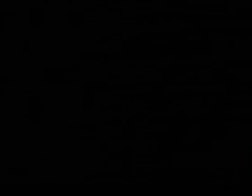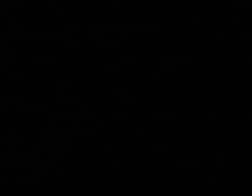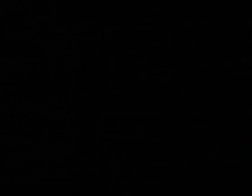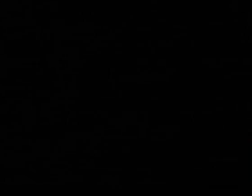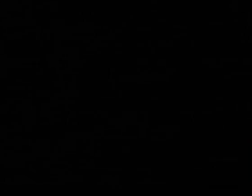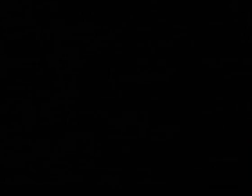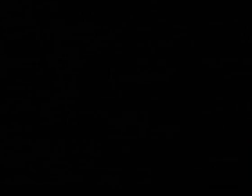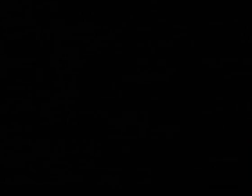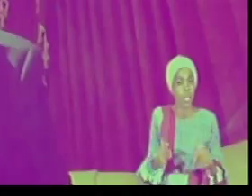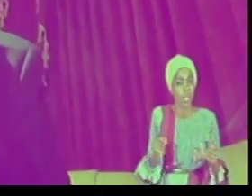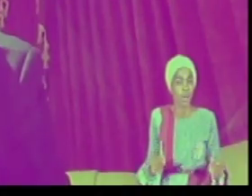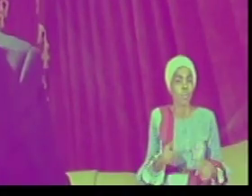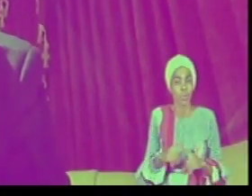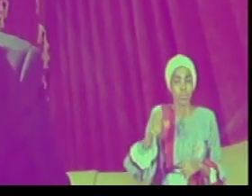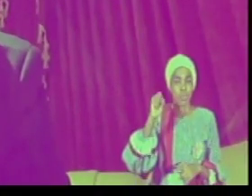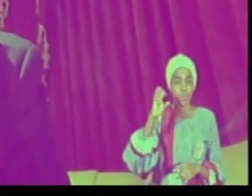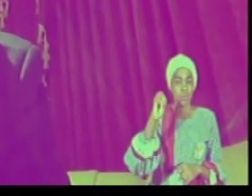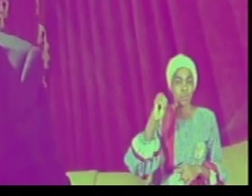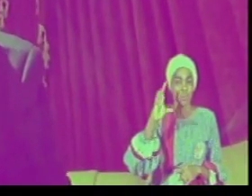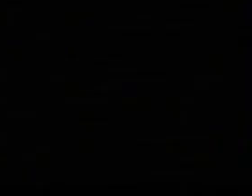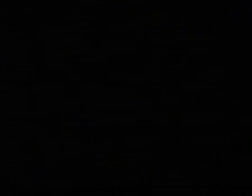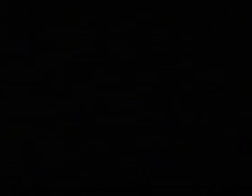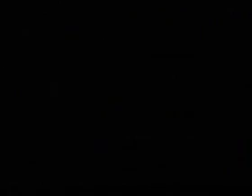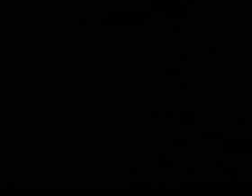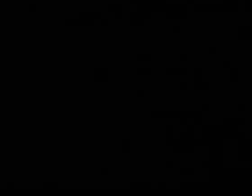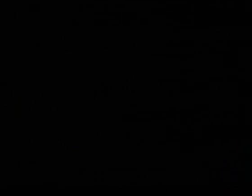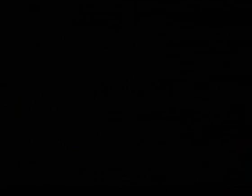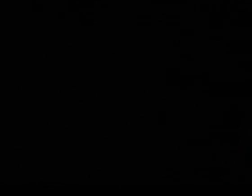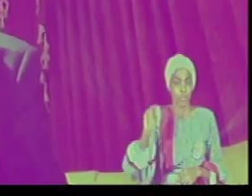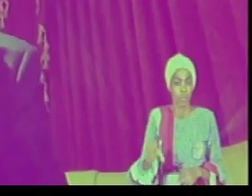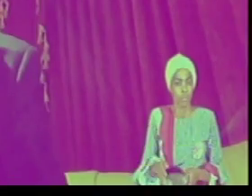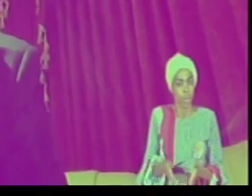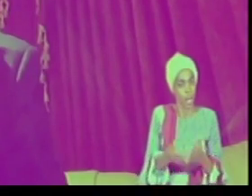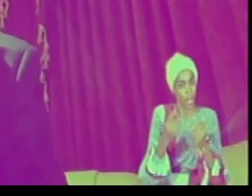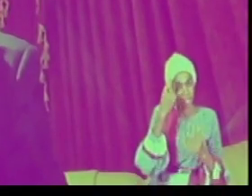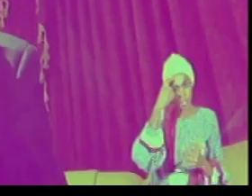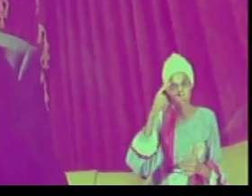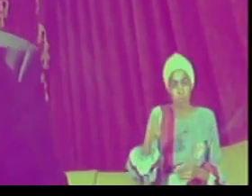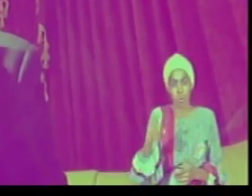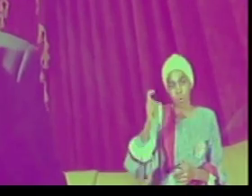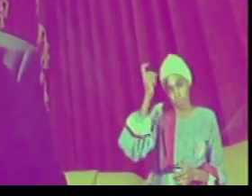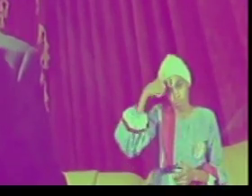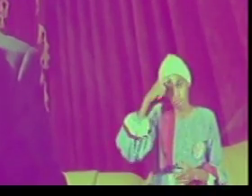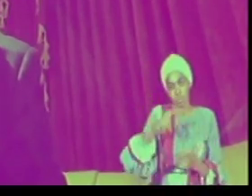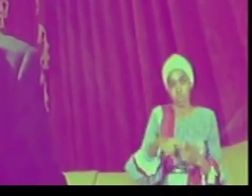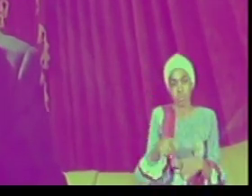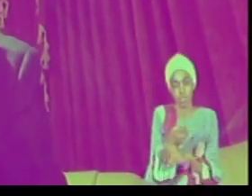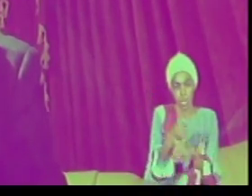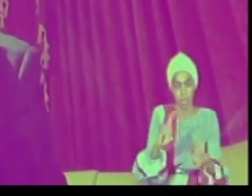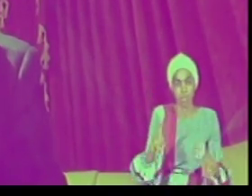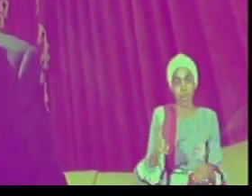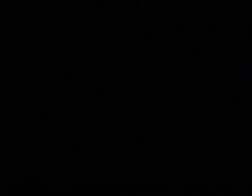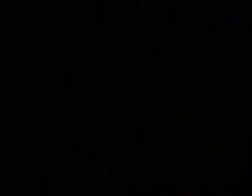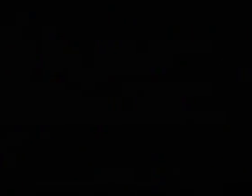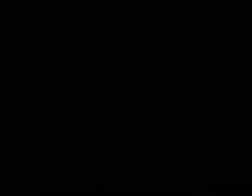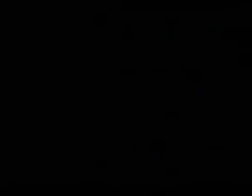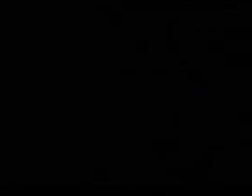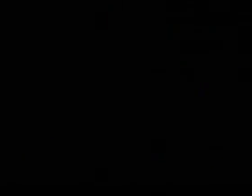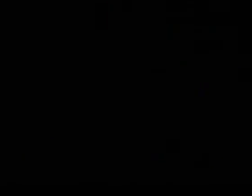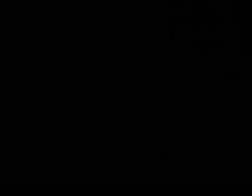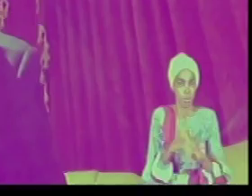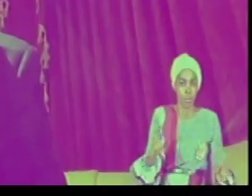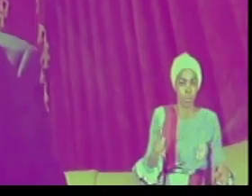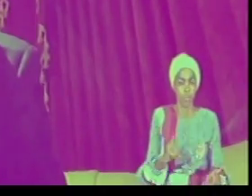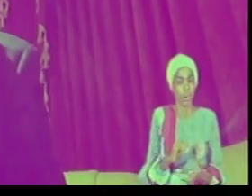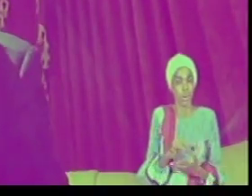add people. He has that selfless, clean, and